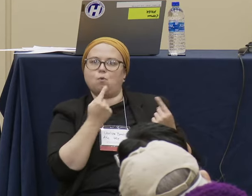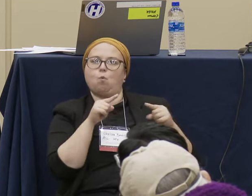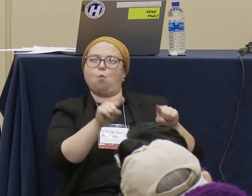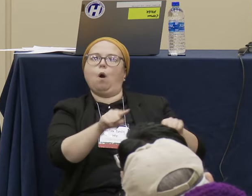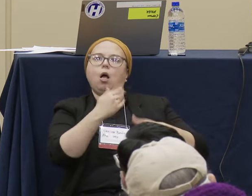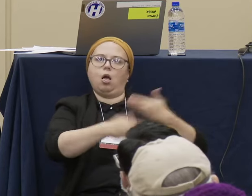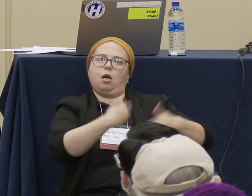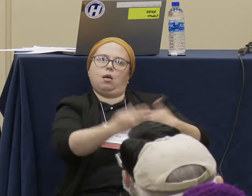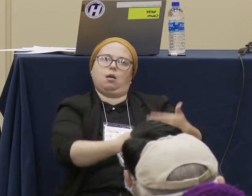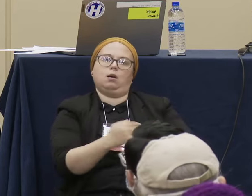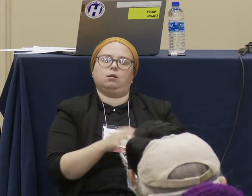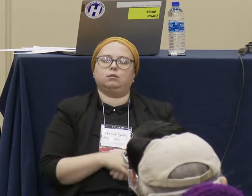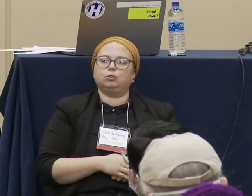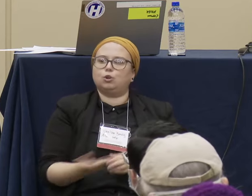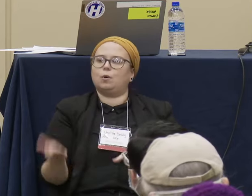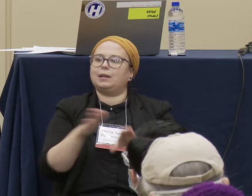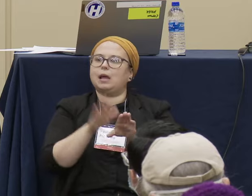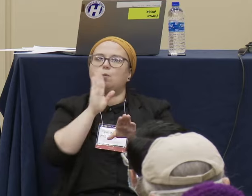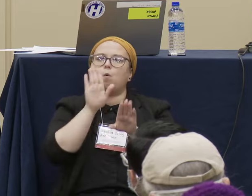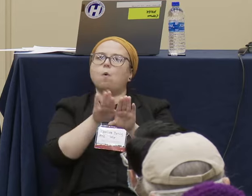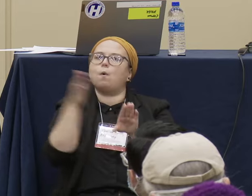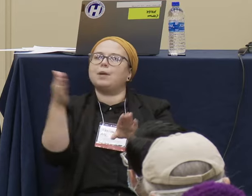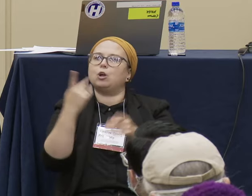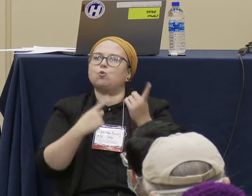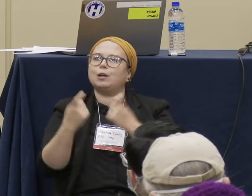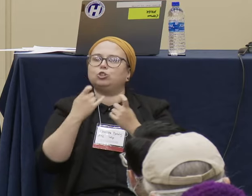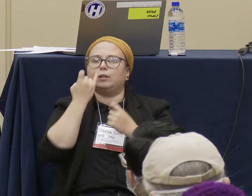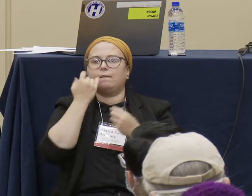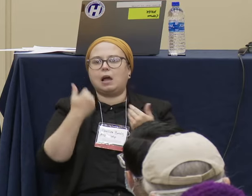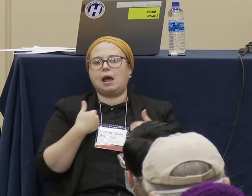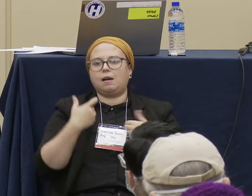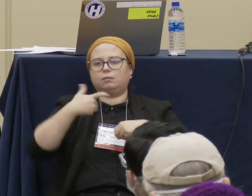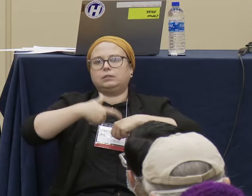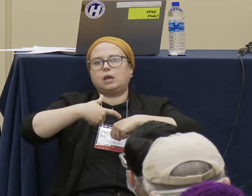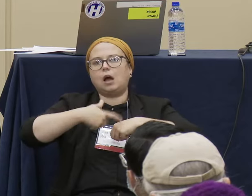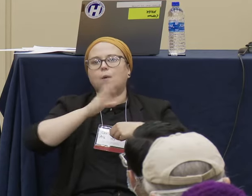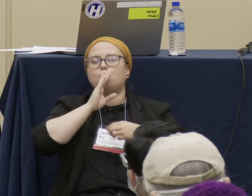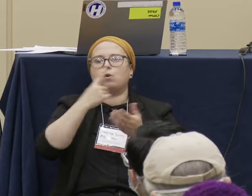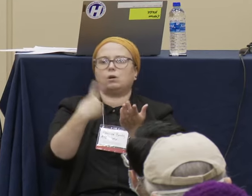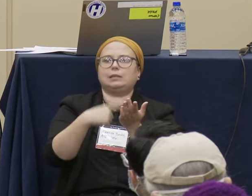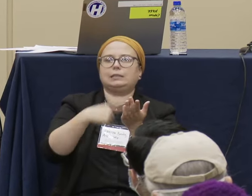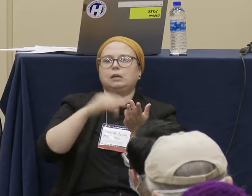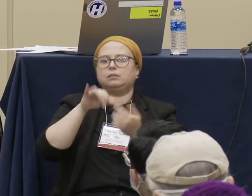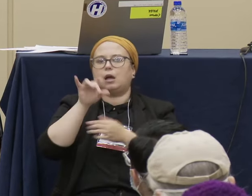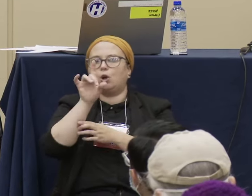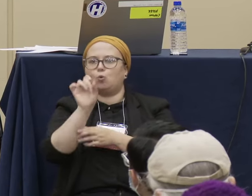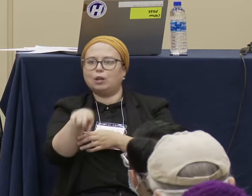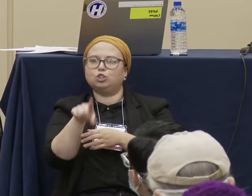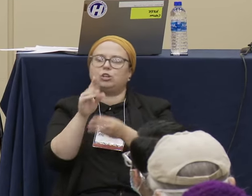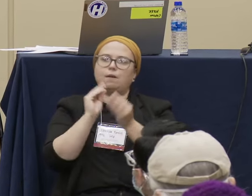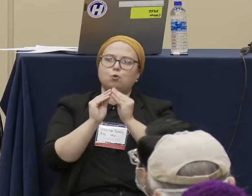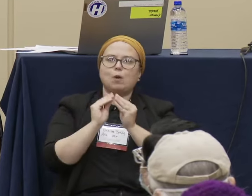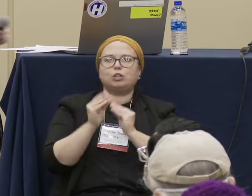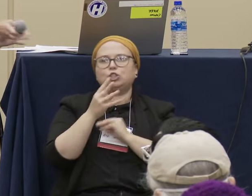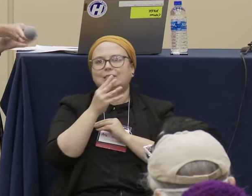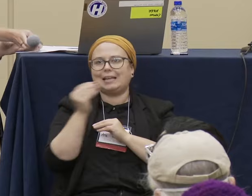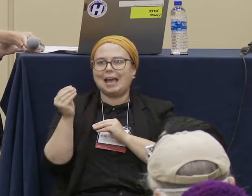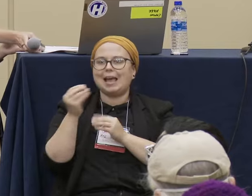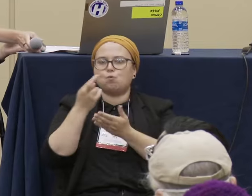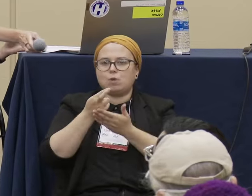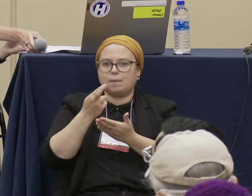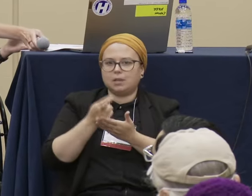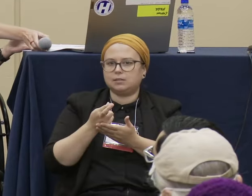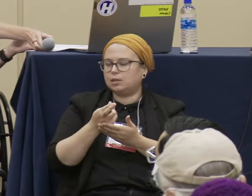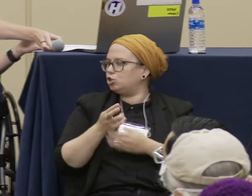up again, and then if I have time, I'll talk about the question of corrections and rehabilitation. Okay, so